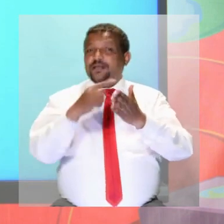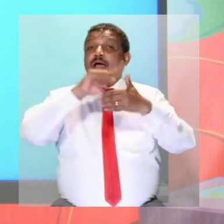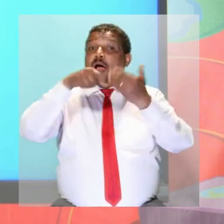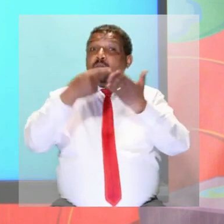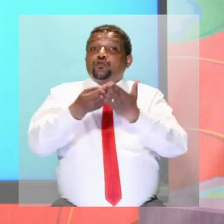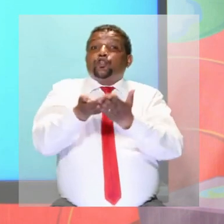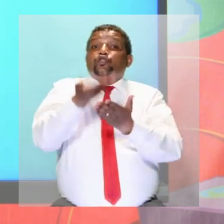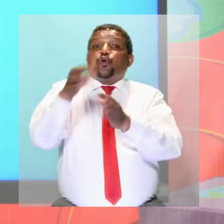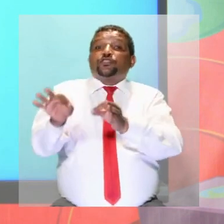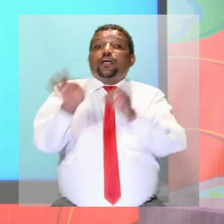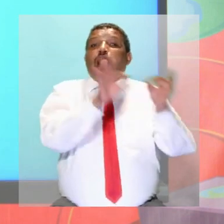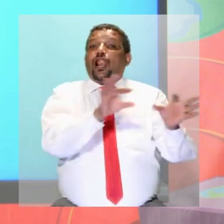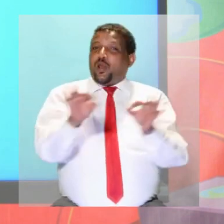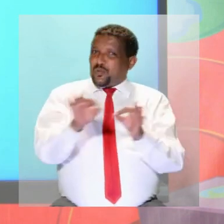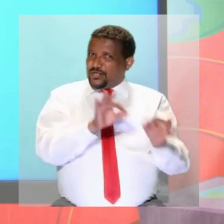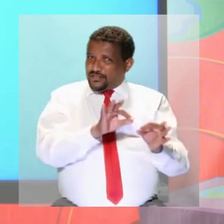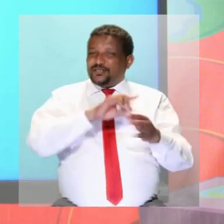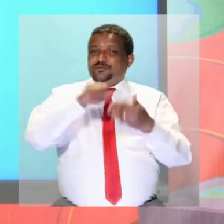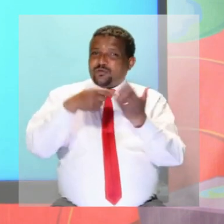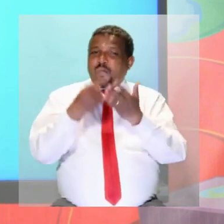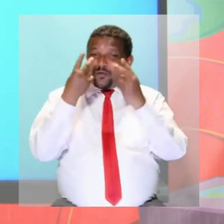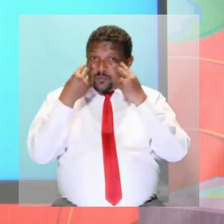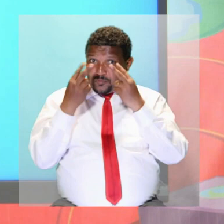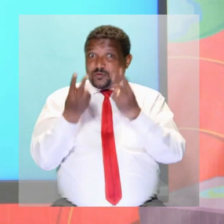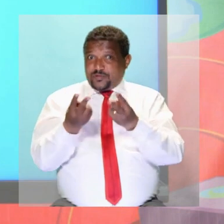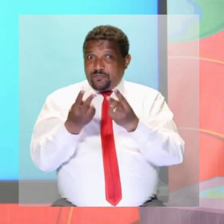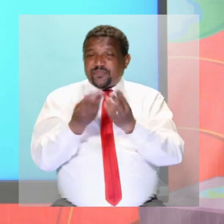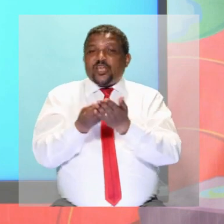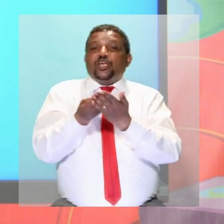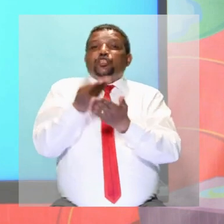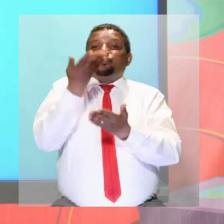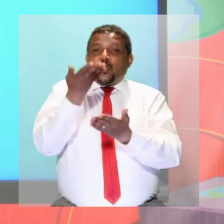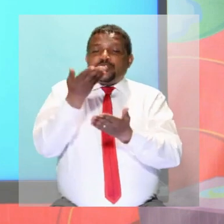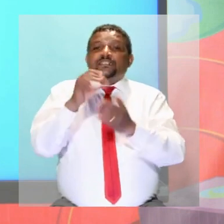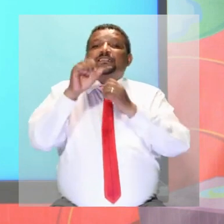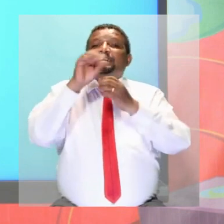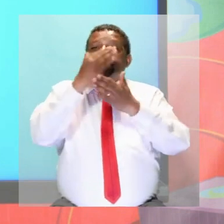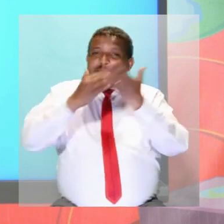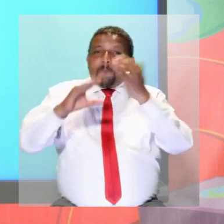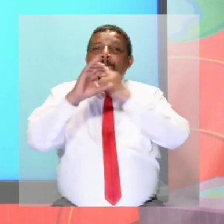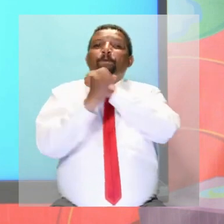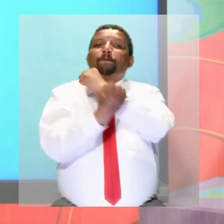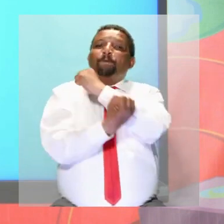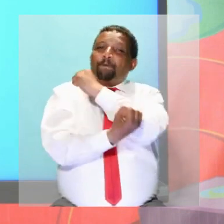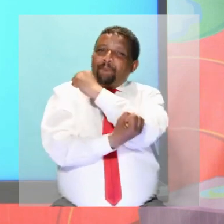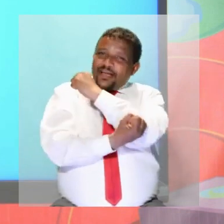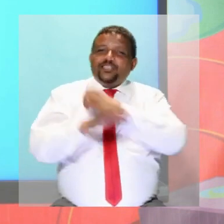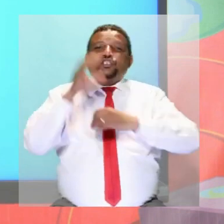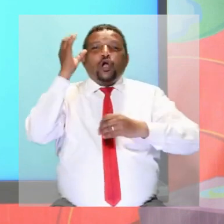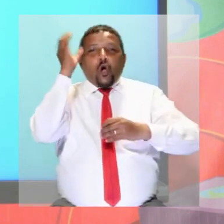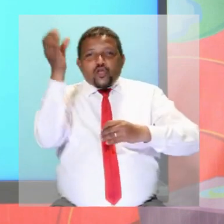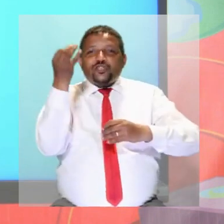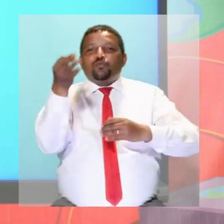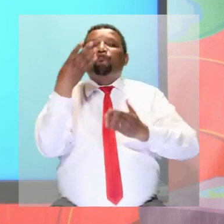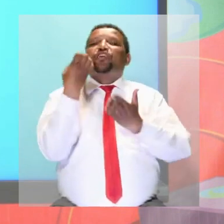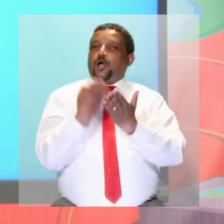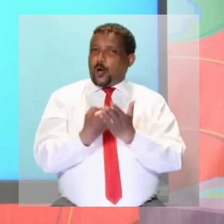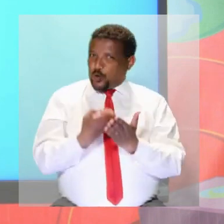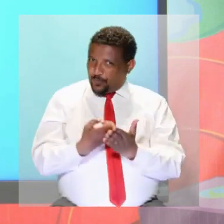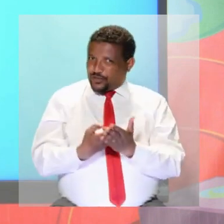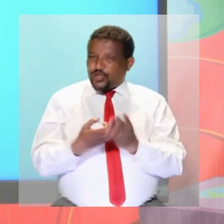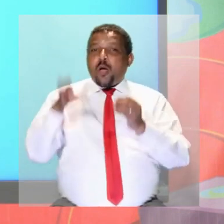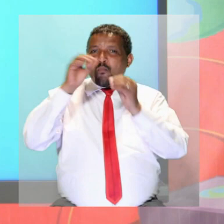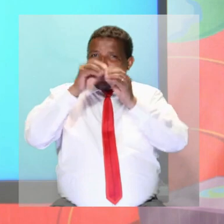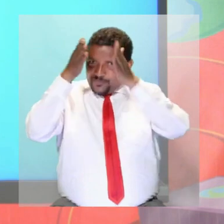allocation. So we are going to see the resources and some basic concepts of economics,